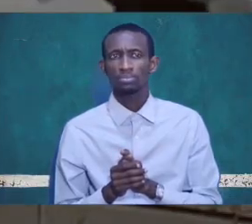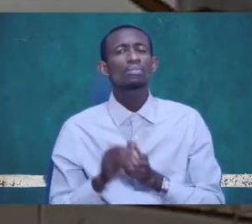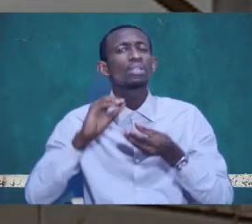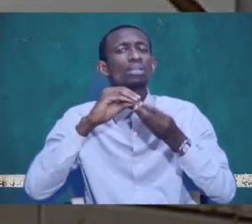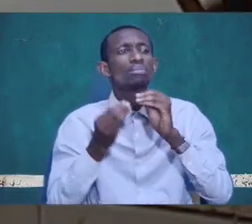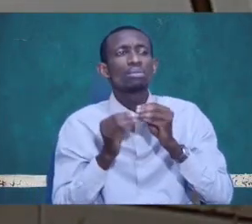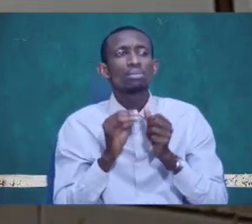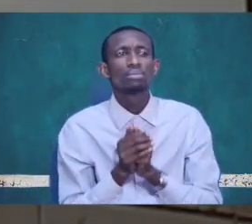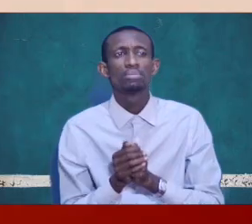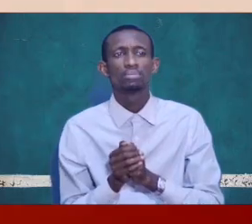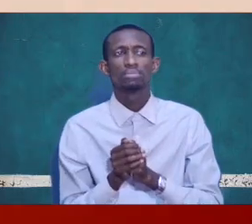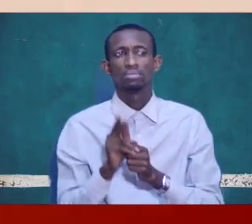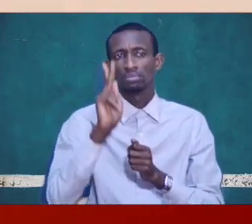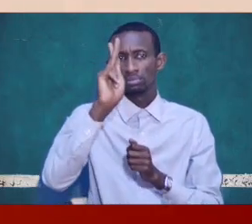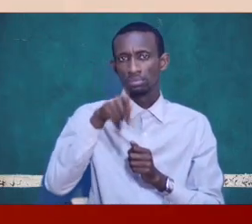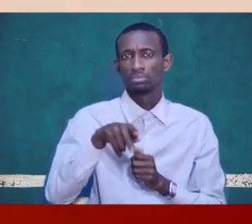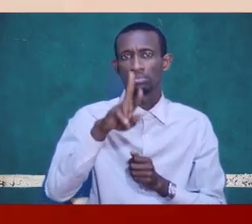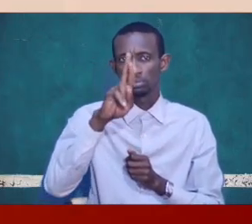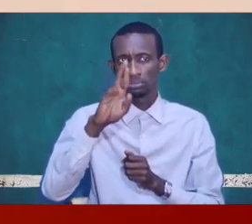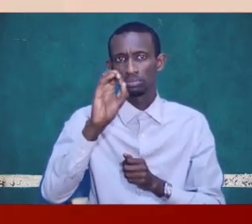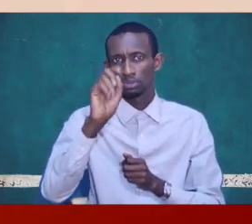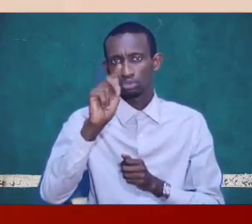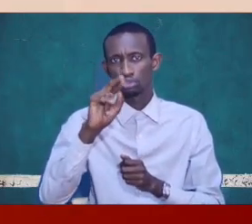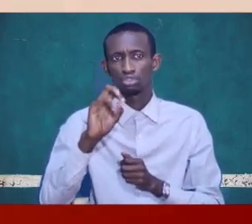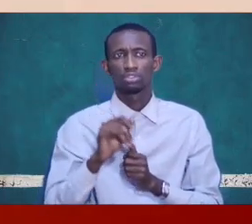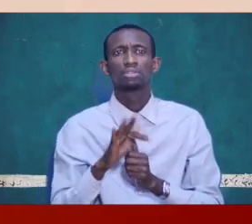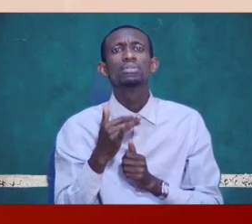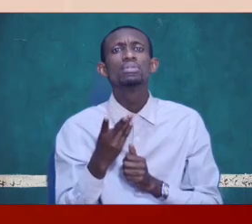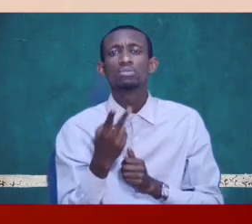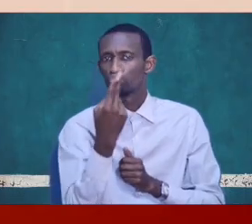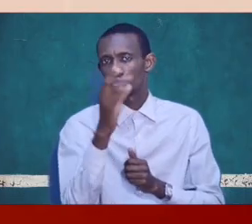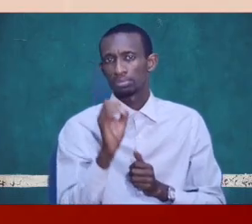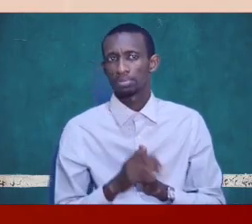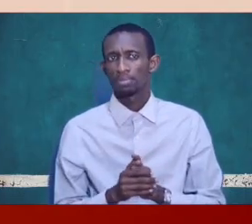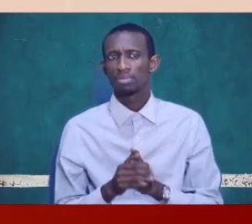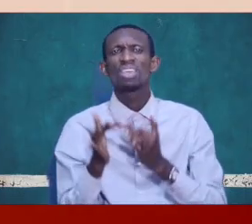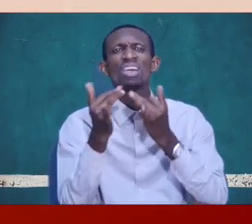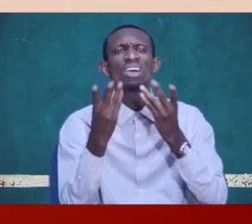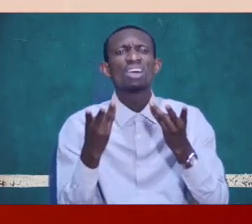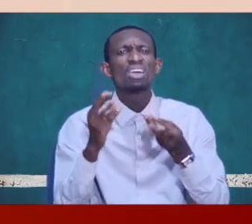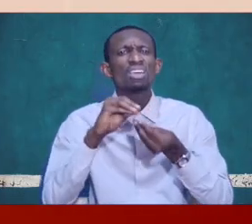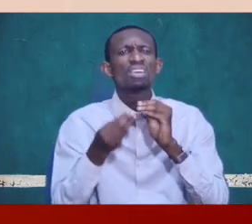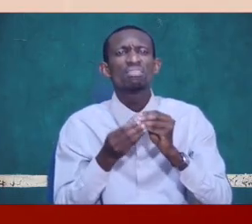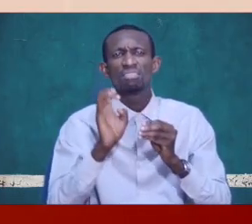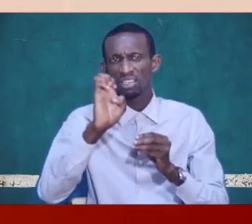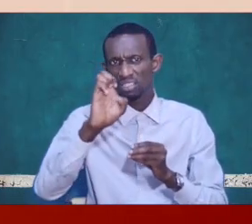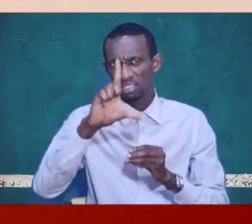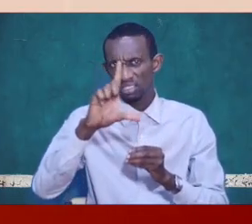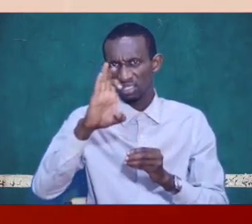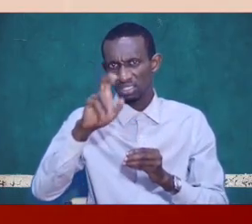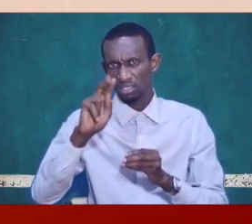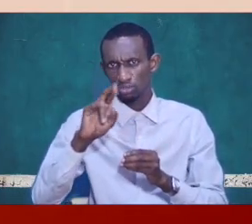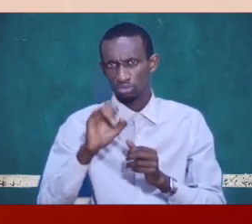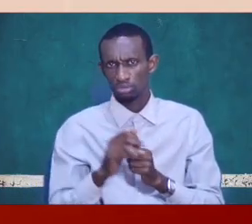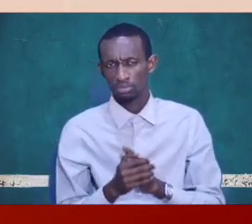protons. The number of protons is then 20. What is the number of electrons? In the same